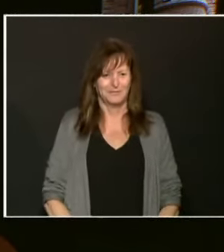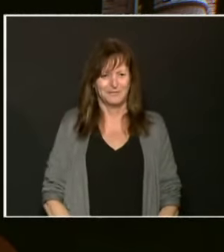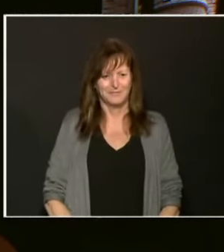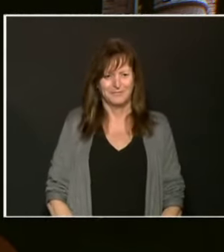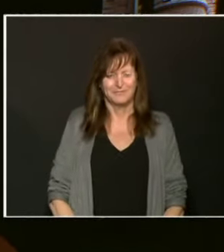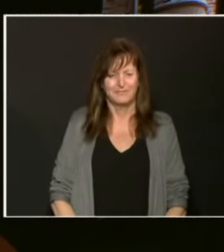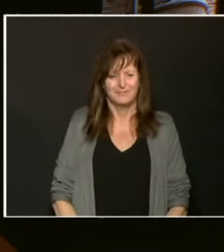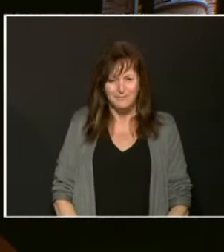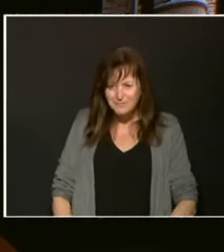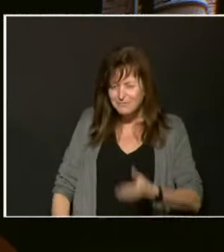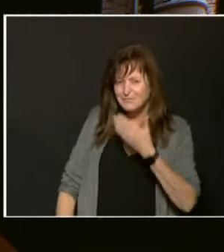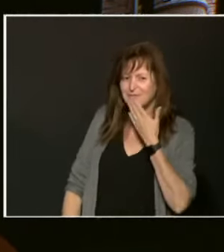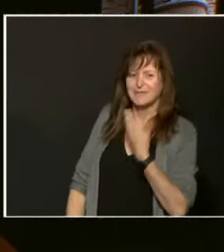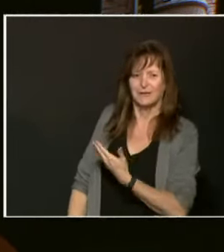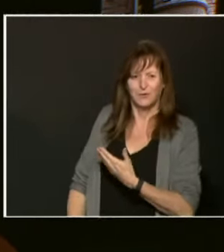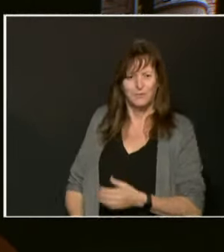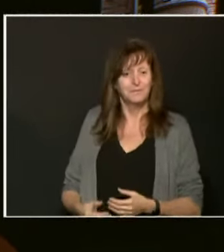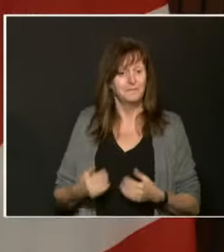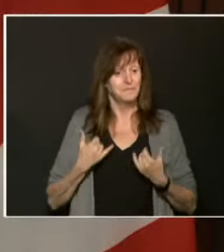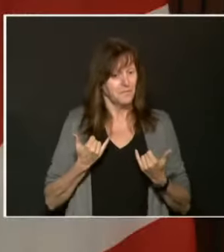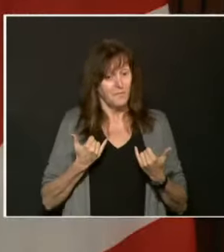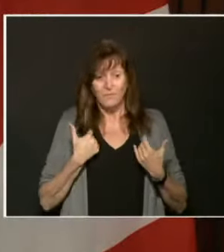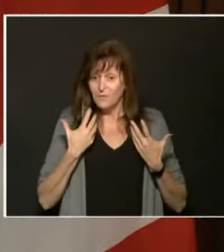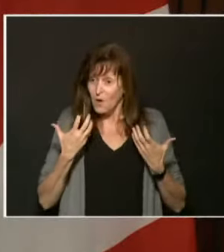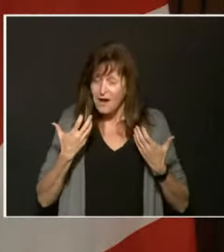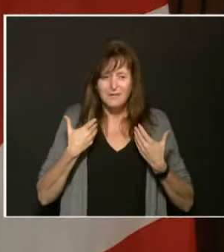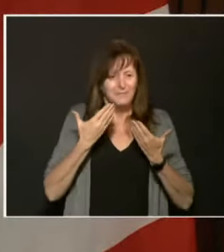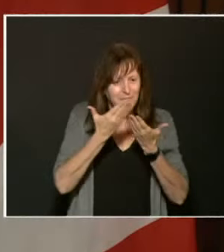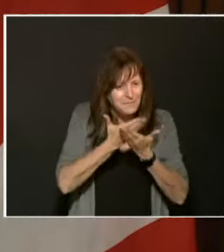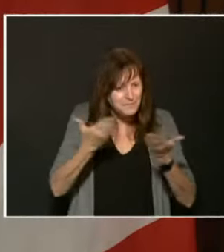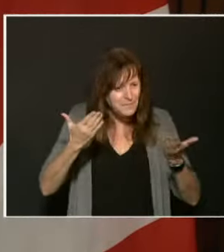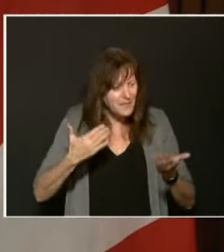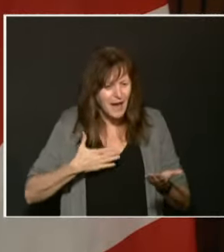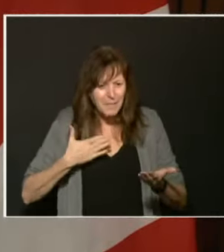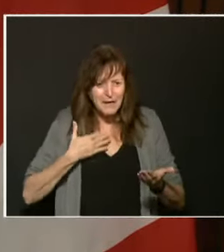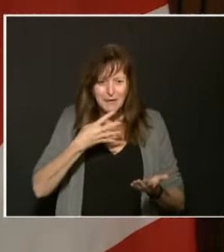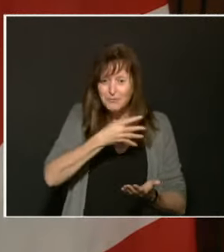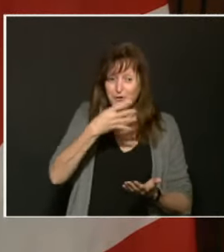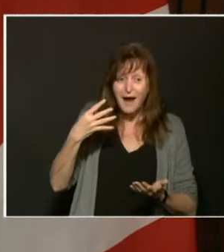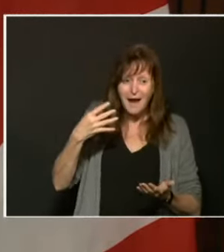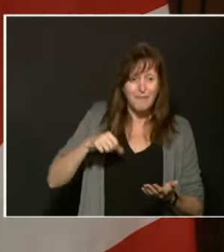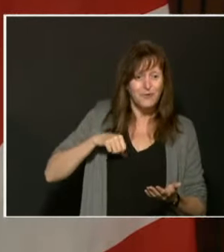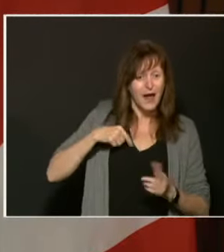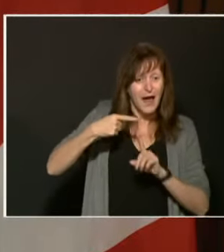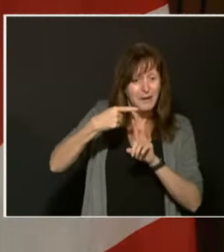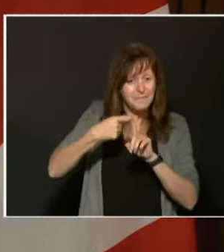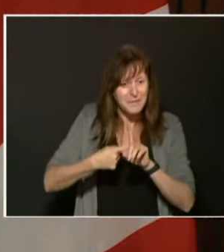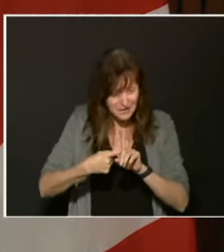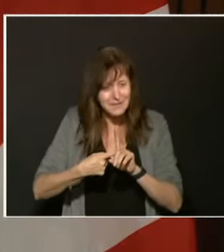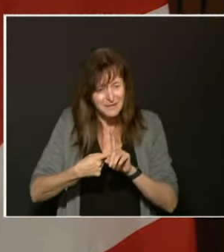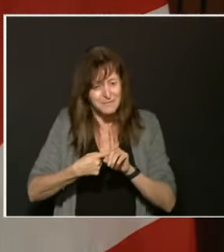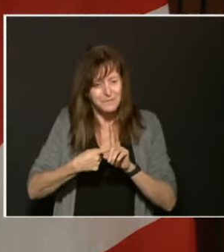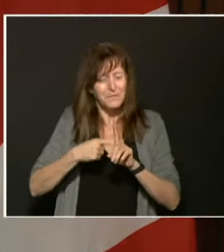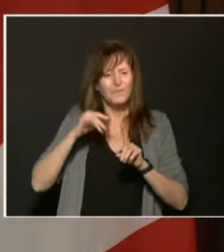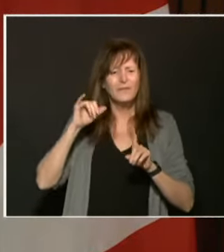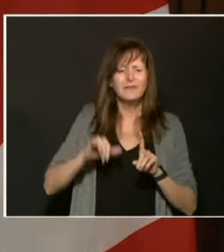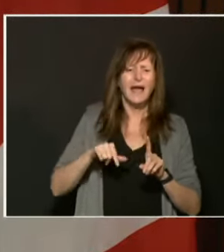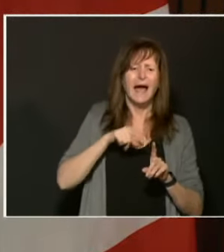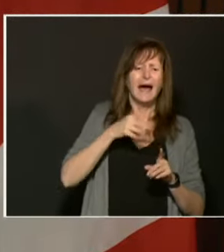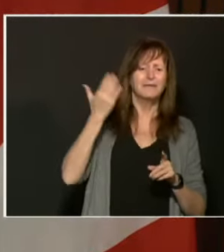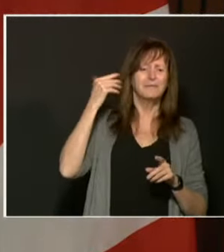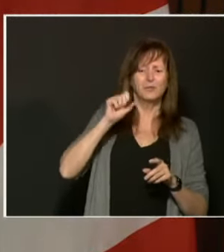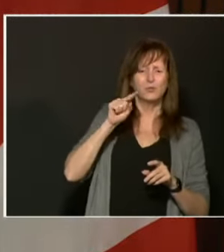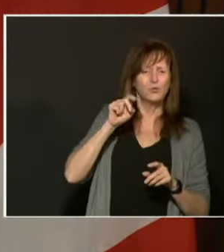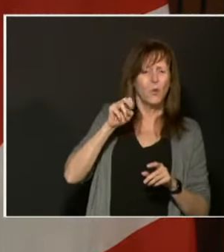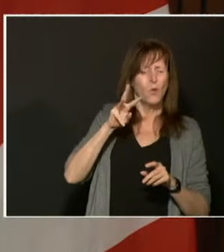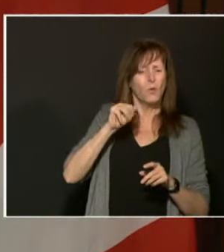I'd like to start as well by wishing everyone a happy Pride Month. After the Stonewall riots of 1969, Pride started as a way to respond